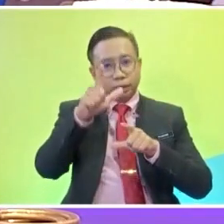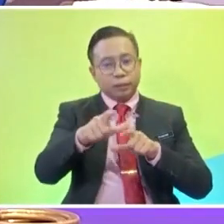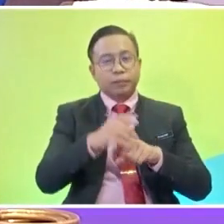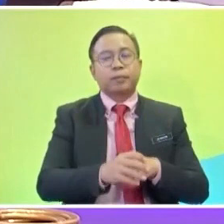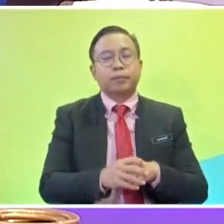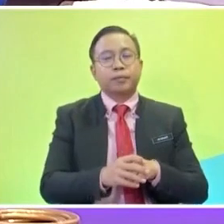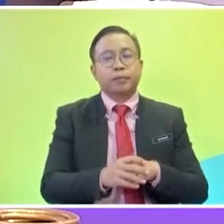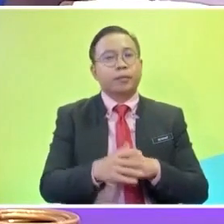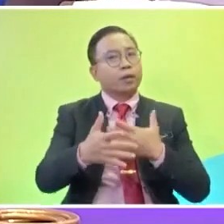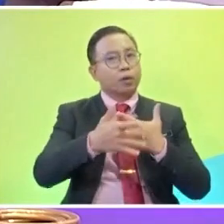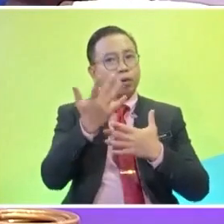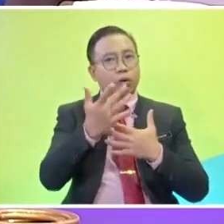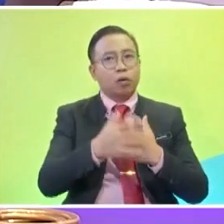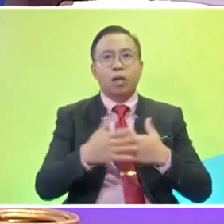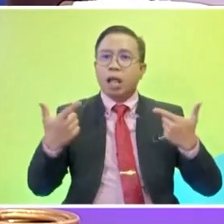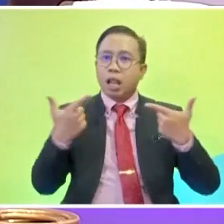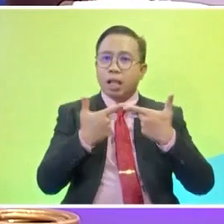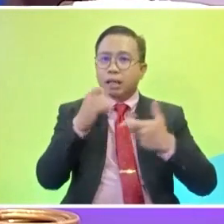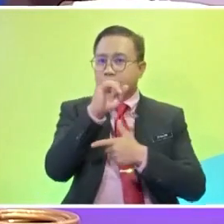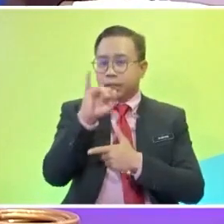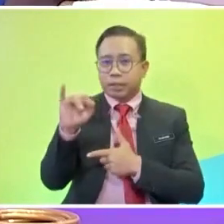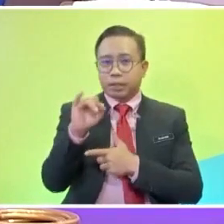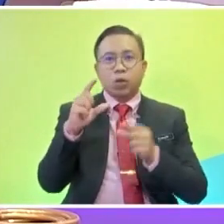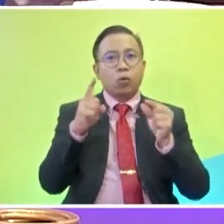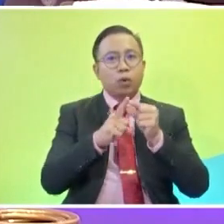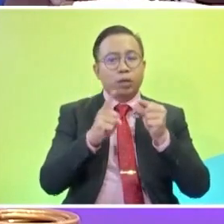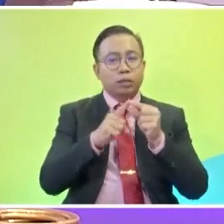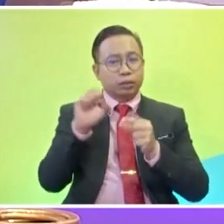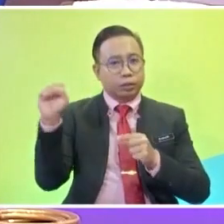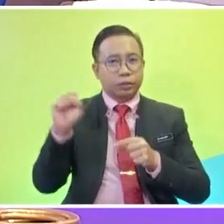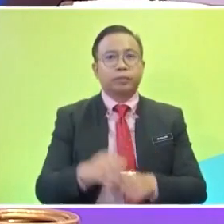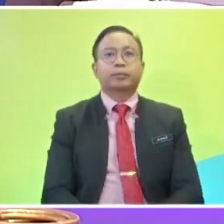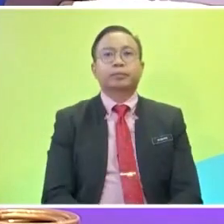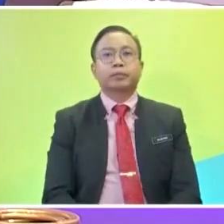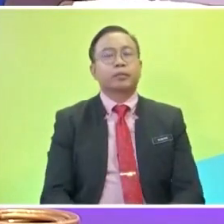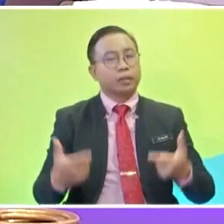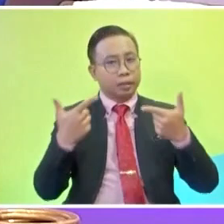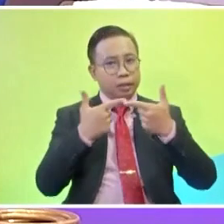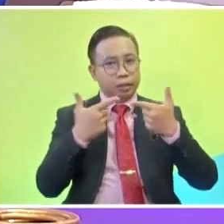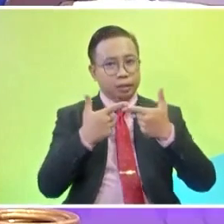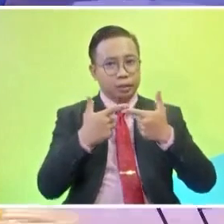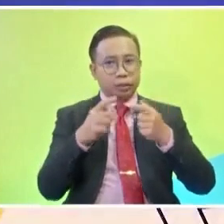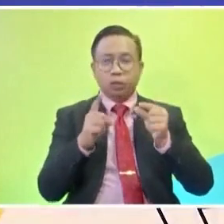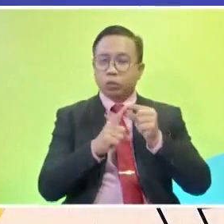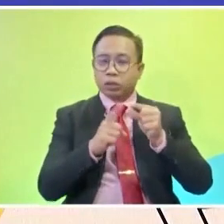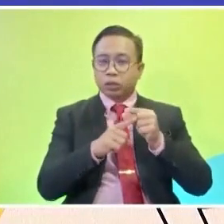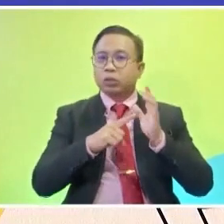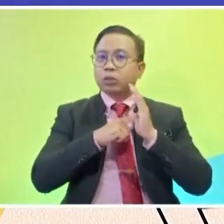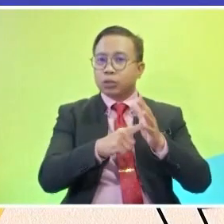is actually called linking words. So as I've mentioned just now, linking words are used to show